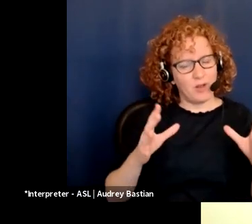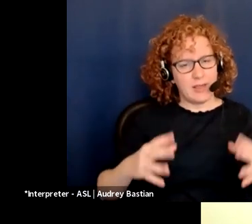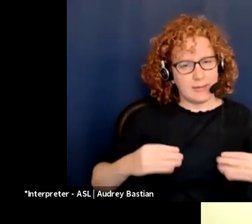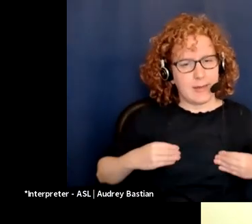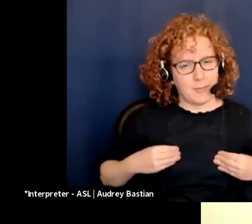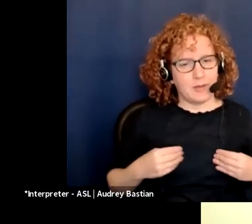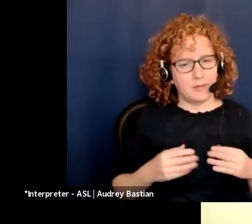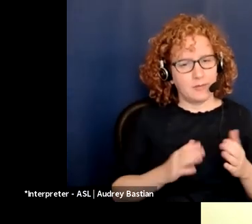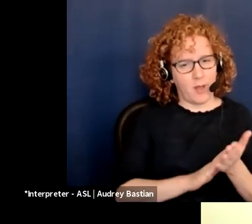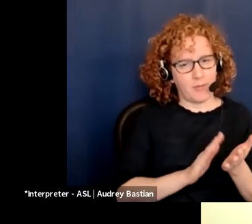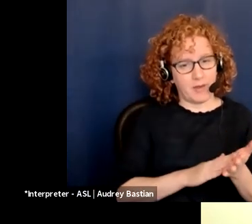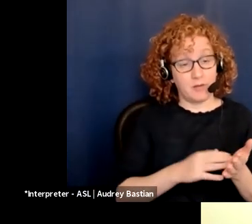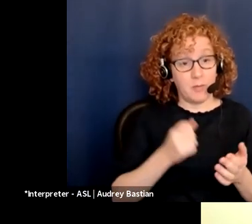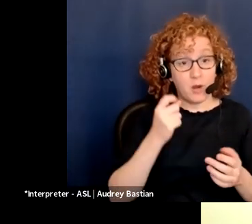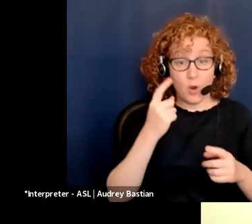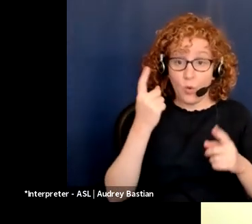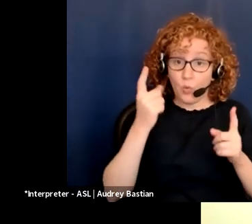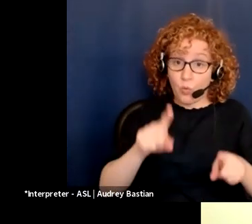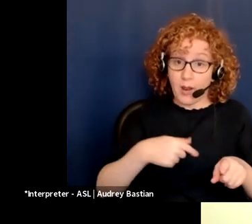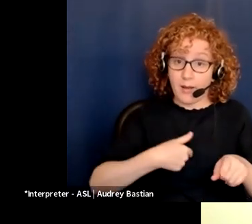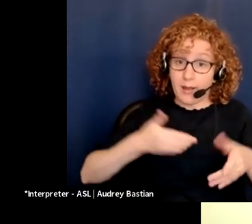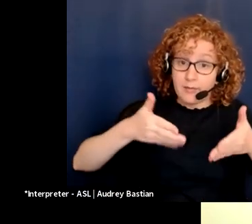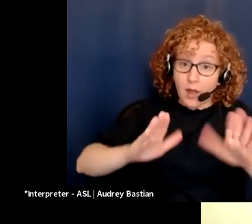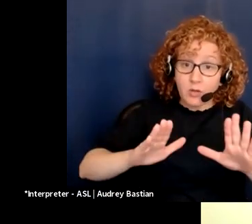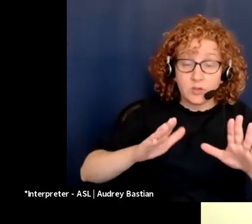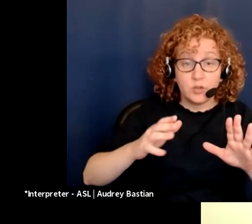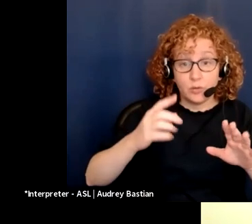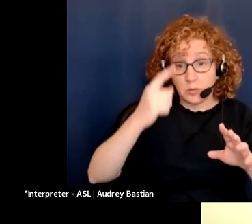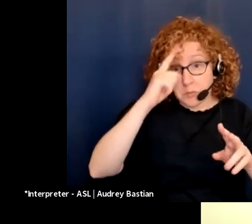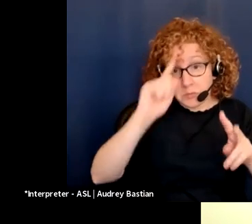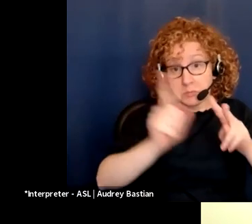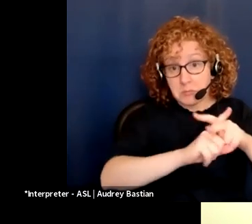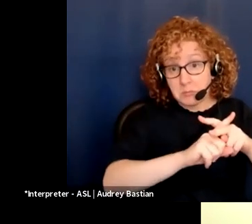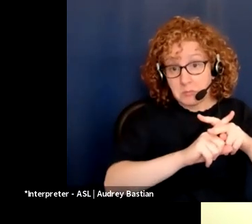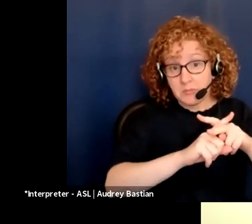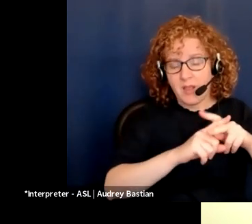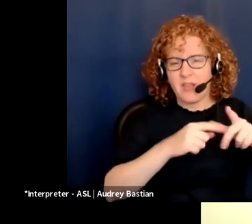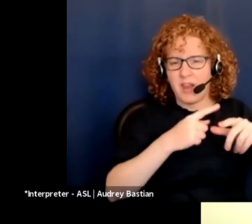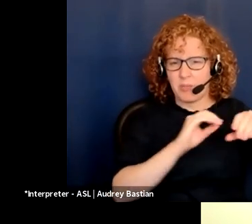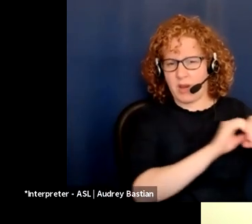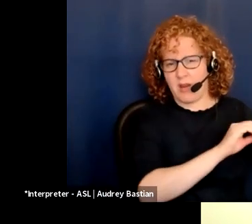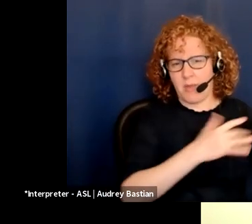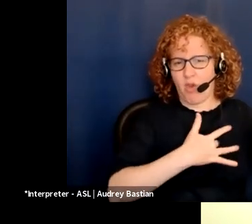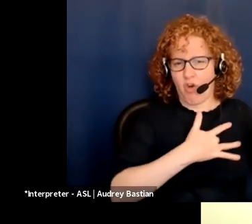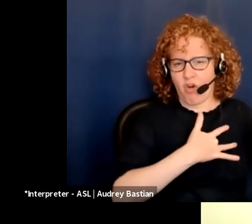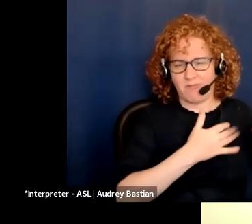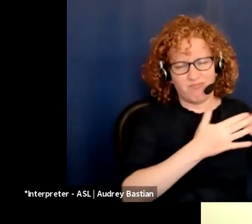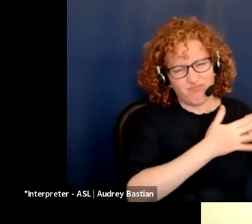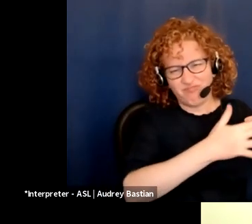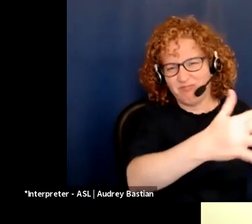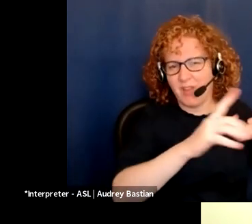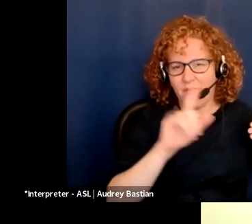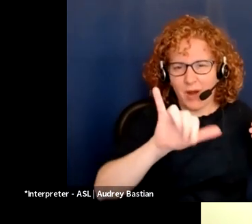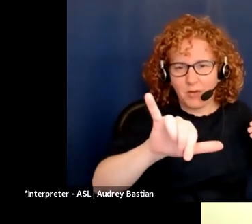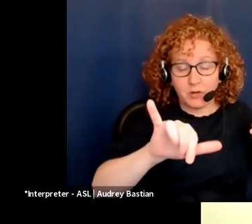like, once I have allowed it to get into my brain, I will tuck it away in my heart forever.